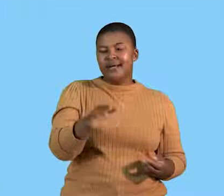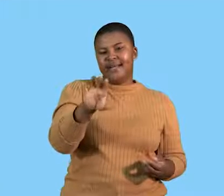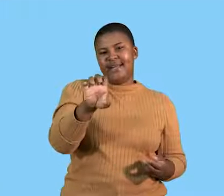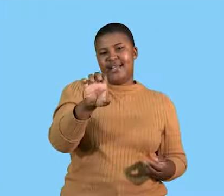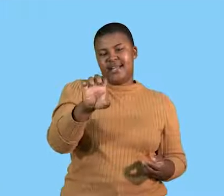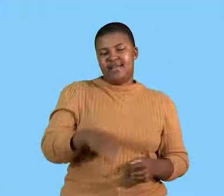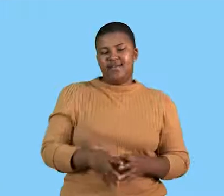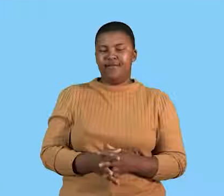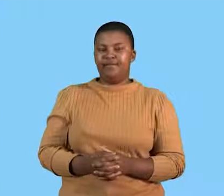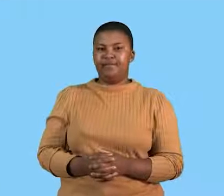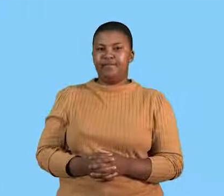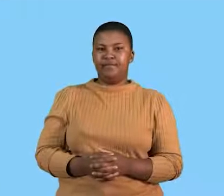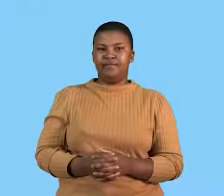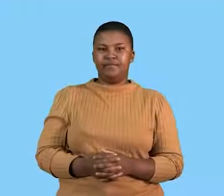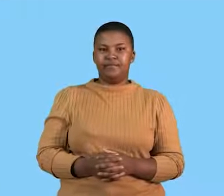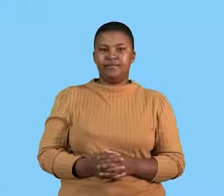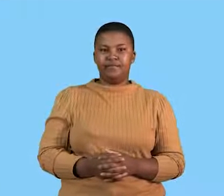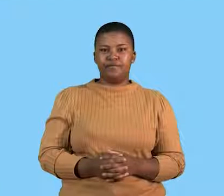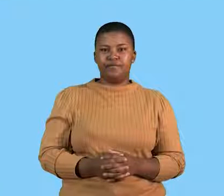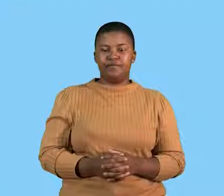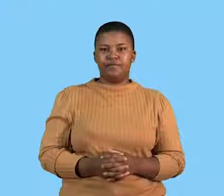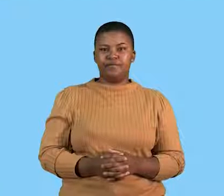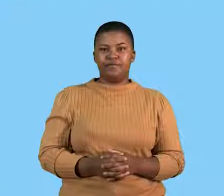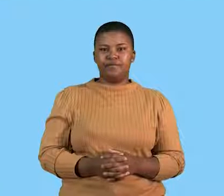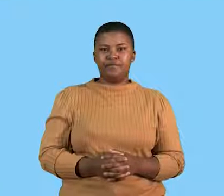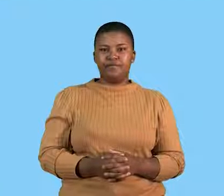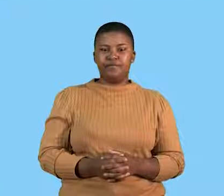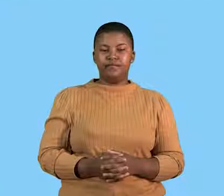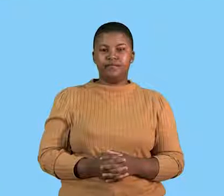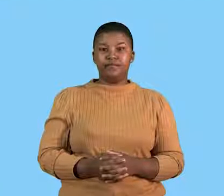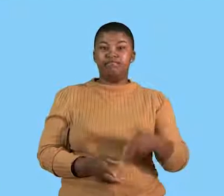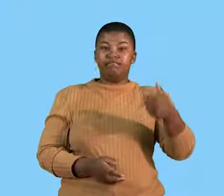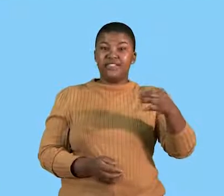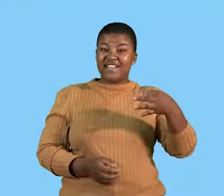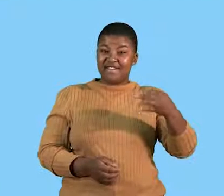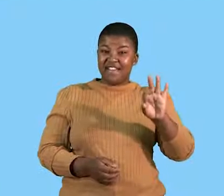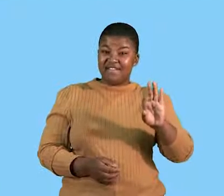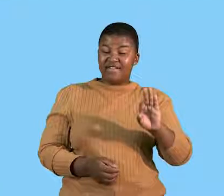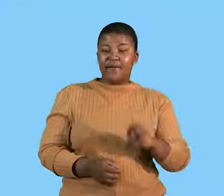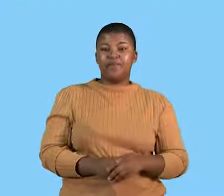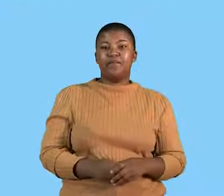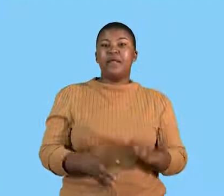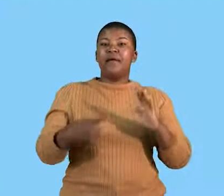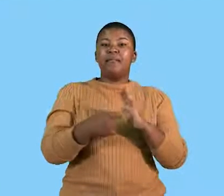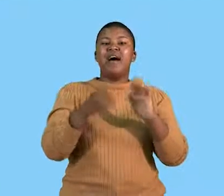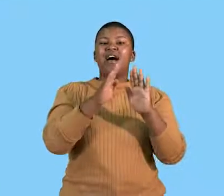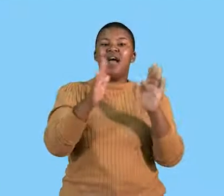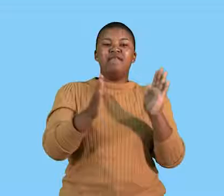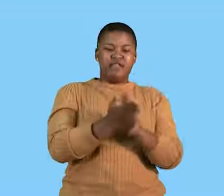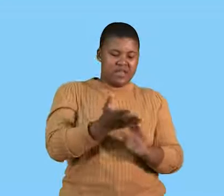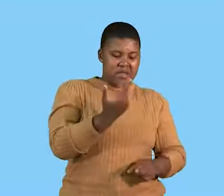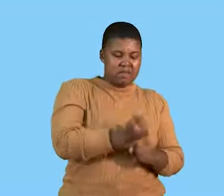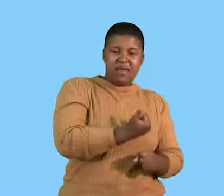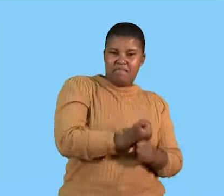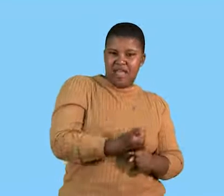function, and that answer would be E. Then for the F says it buys all the